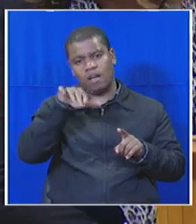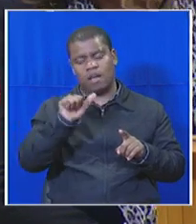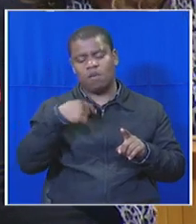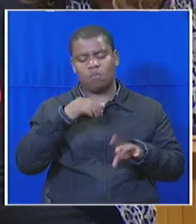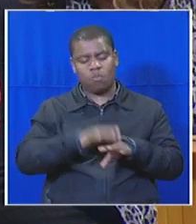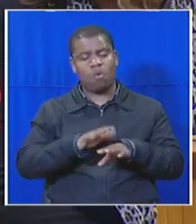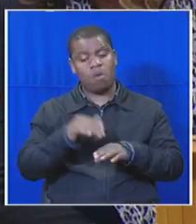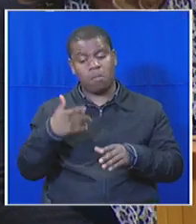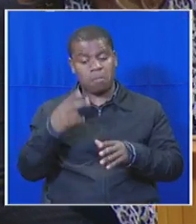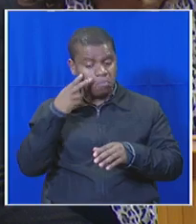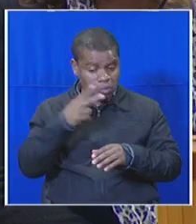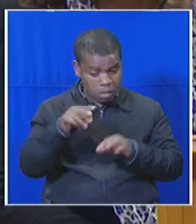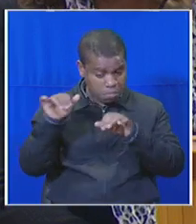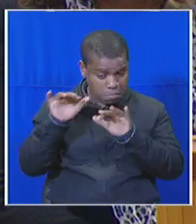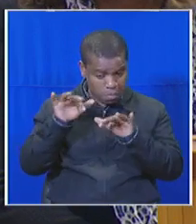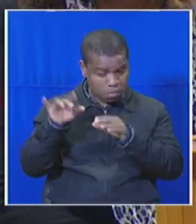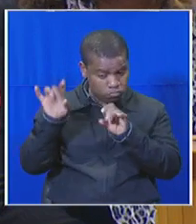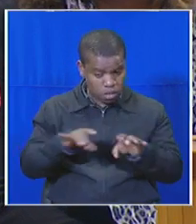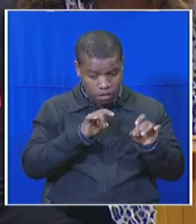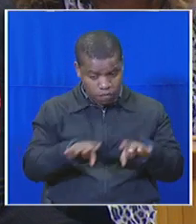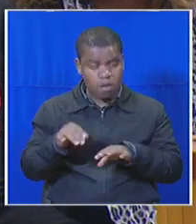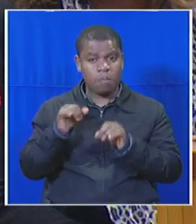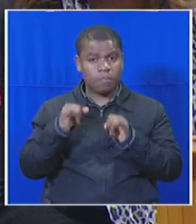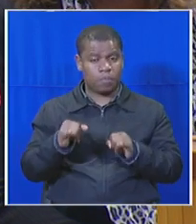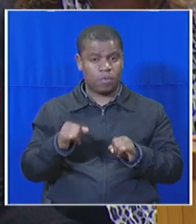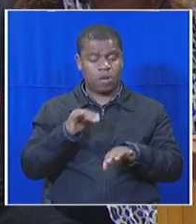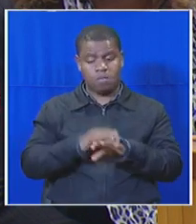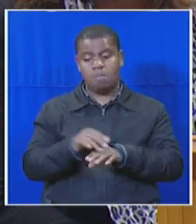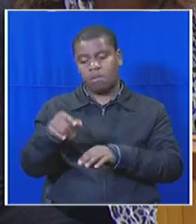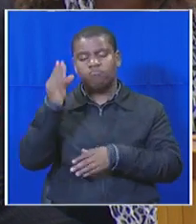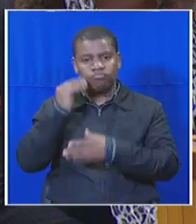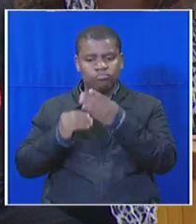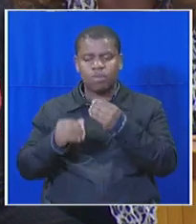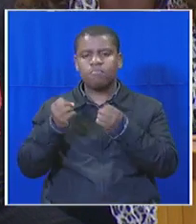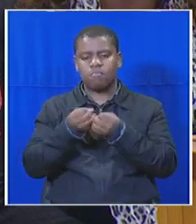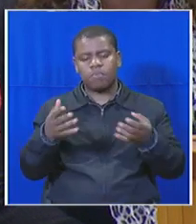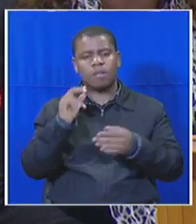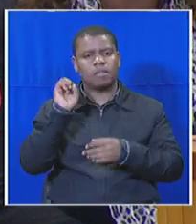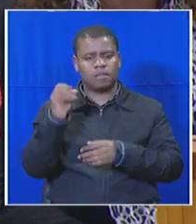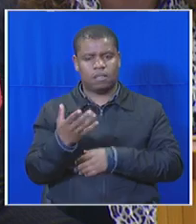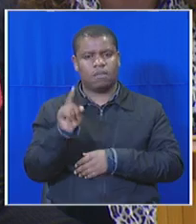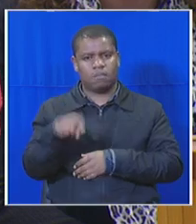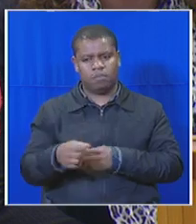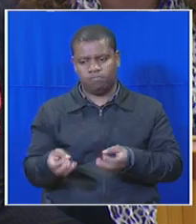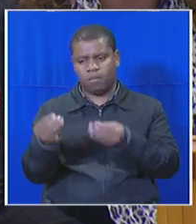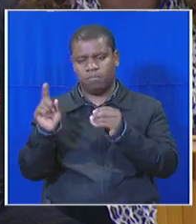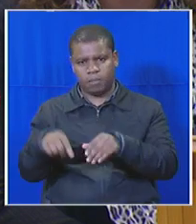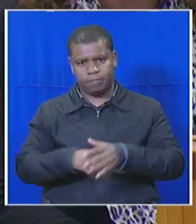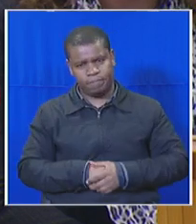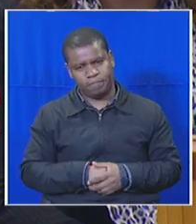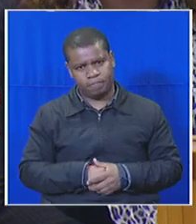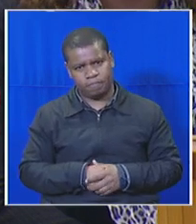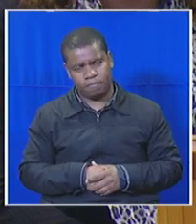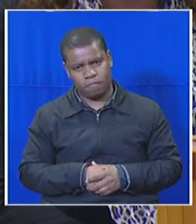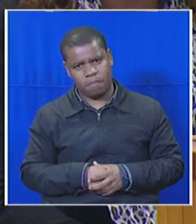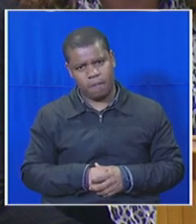buyakhulu akafunda ukubanikeza namathenda futhi laba bantu abanama tourists lapha hayi lokho enika abantu abanenwele